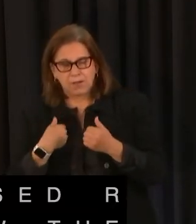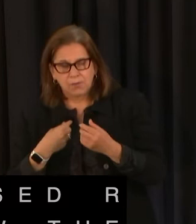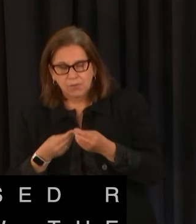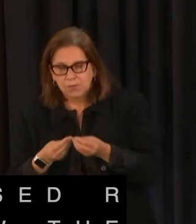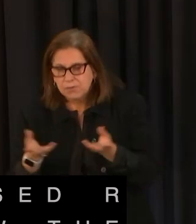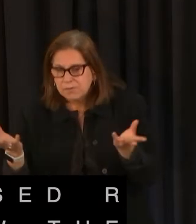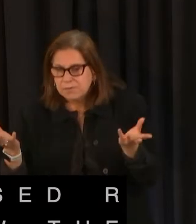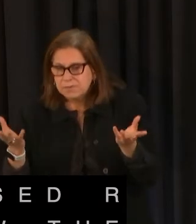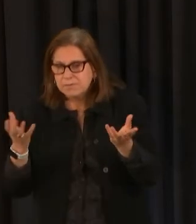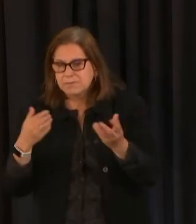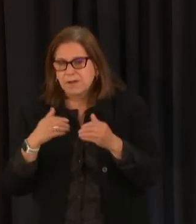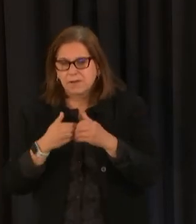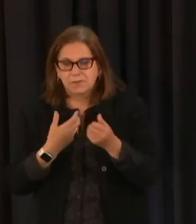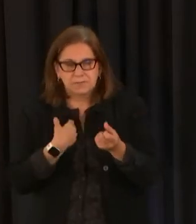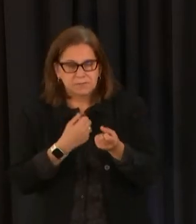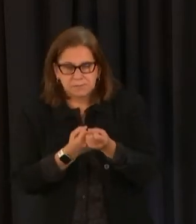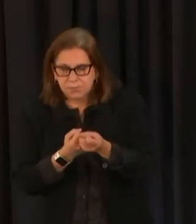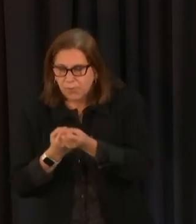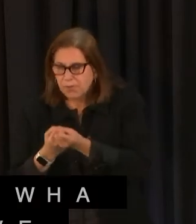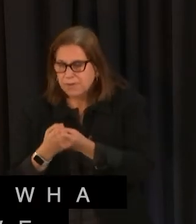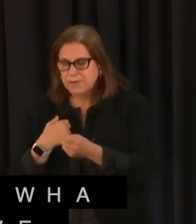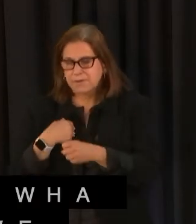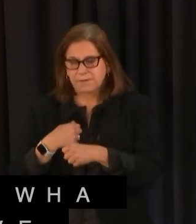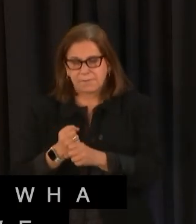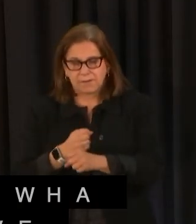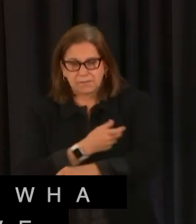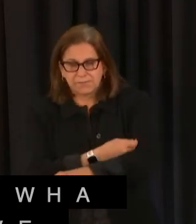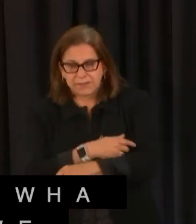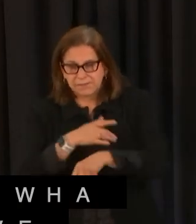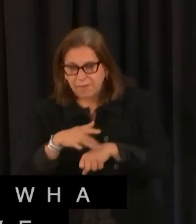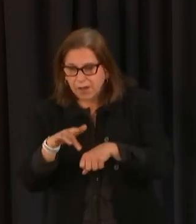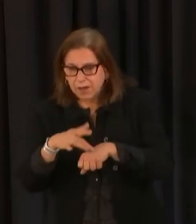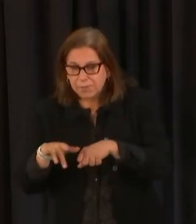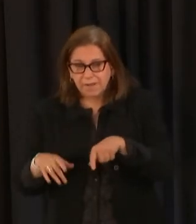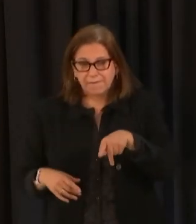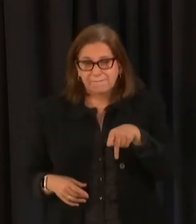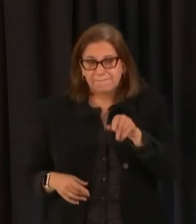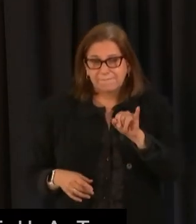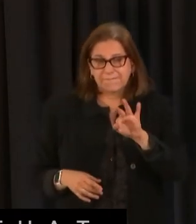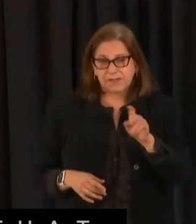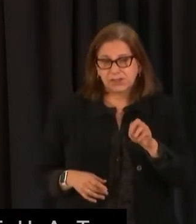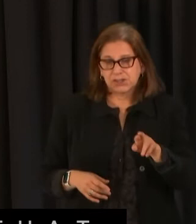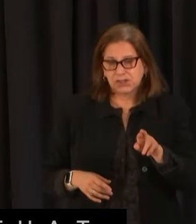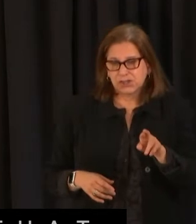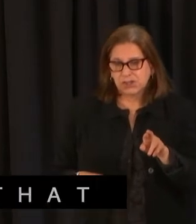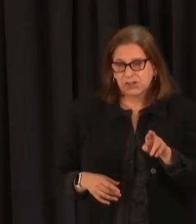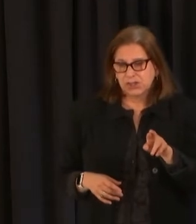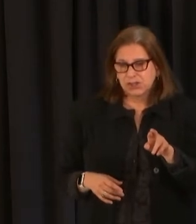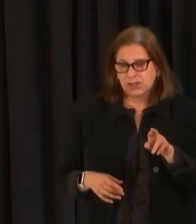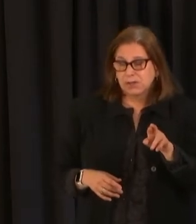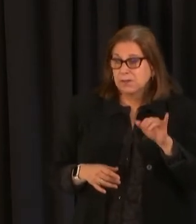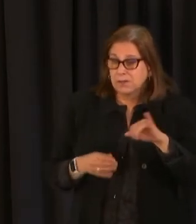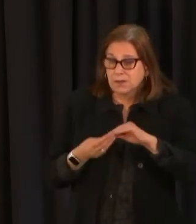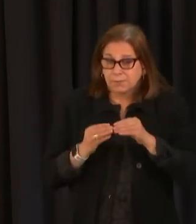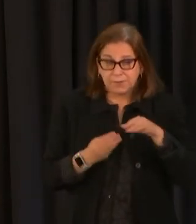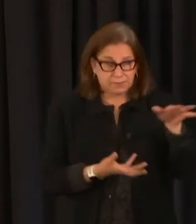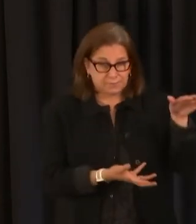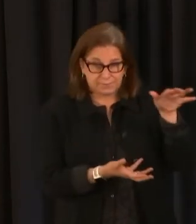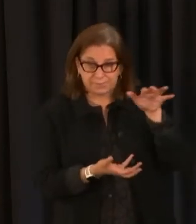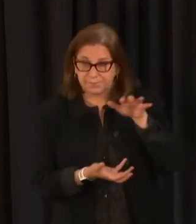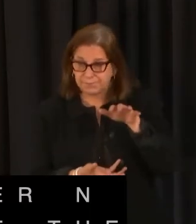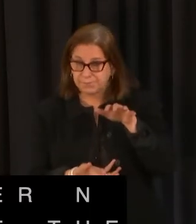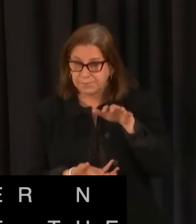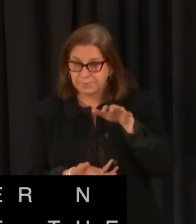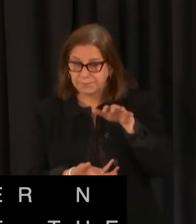available. So what that means is that the Pfizer vaccine, whatever number of doses they have that they're going to send to states based on the